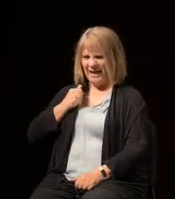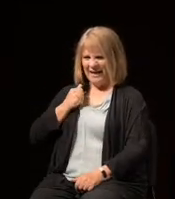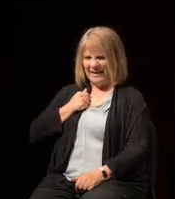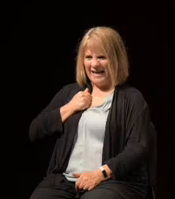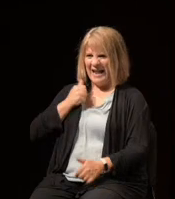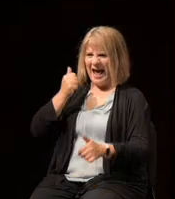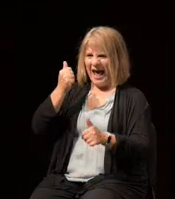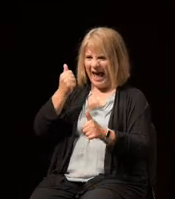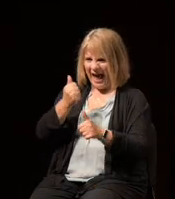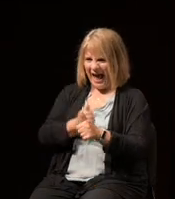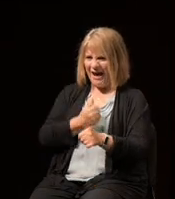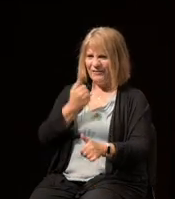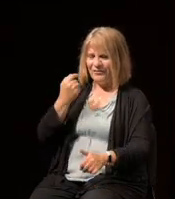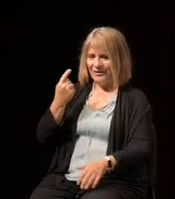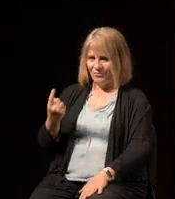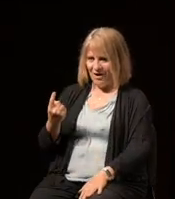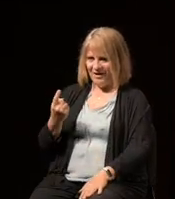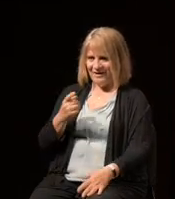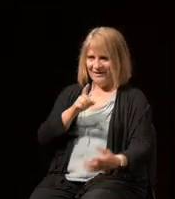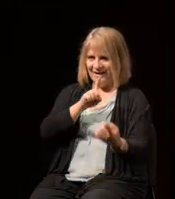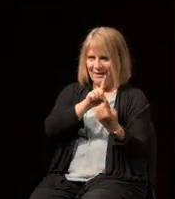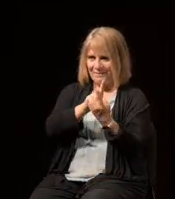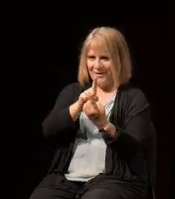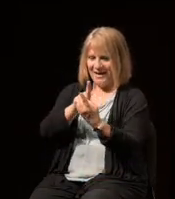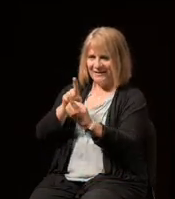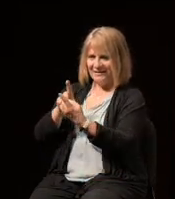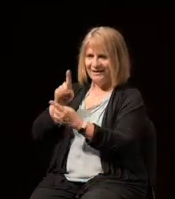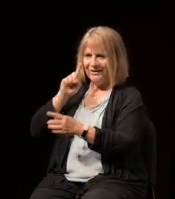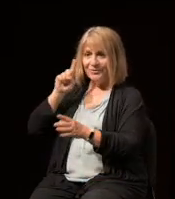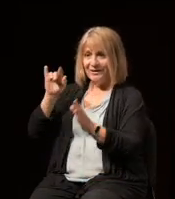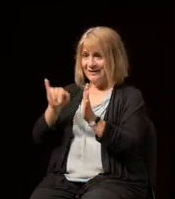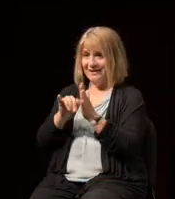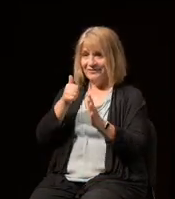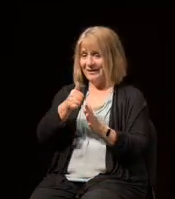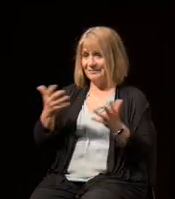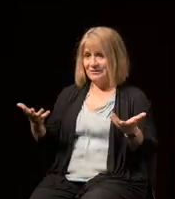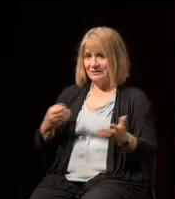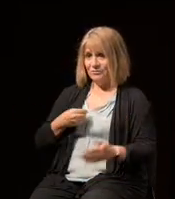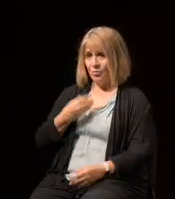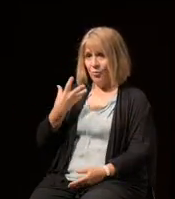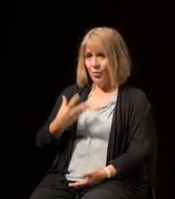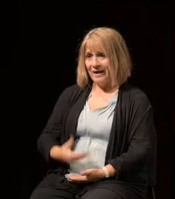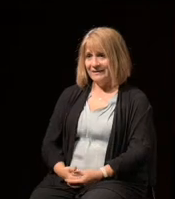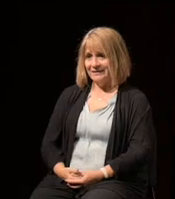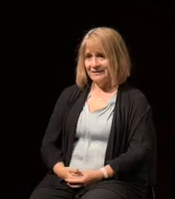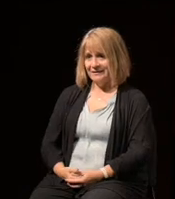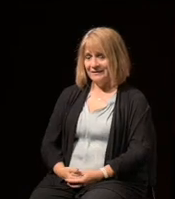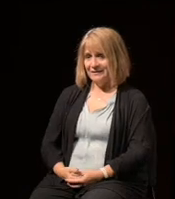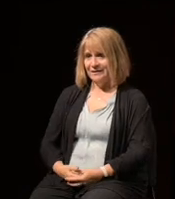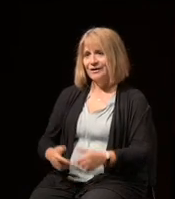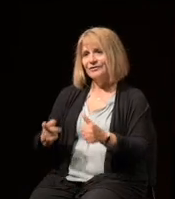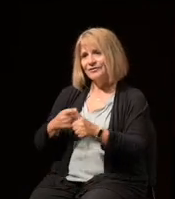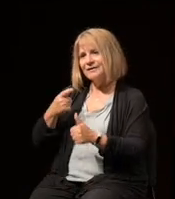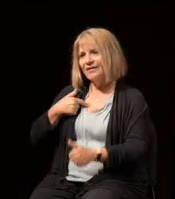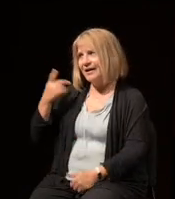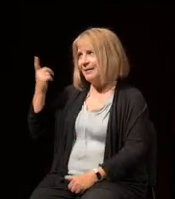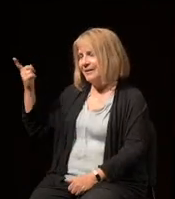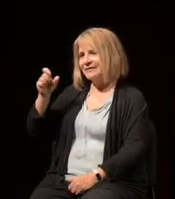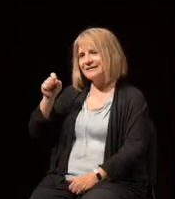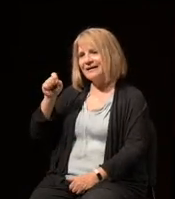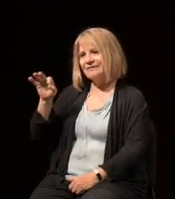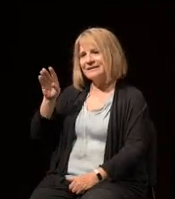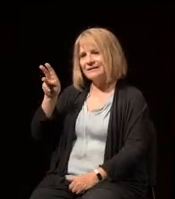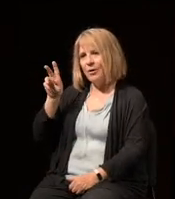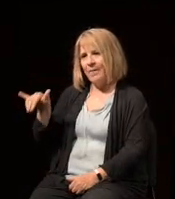every single candidate that I met would identify as white. Now, first of all, I'm in the San Francisco Bay Area.